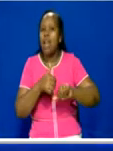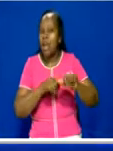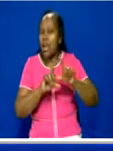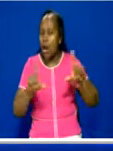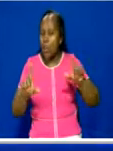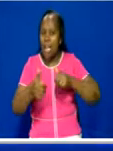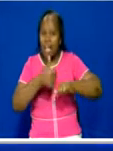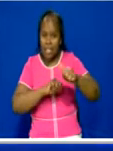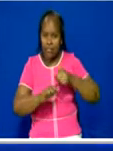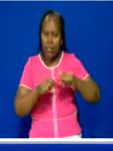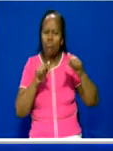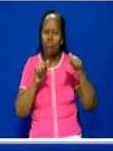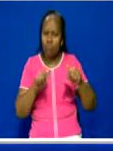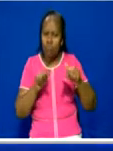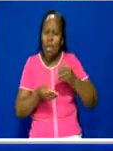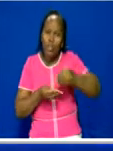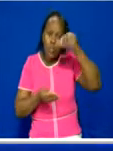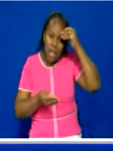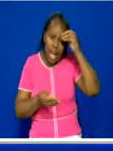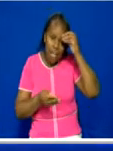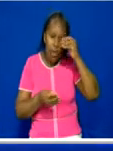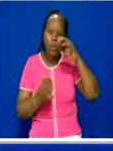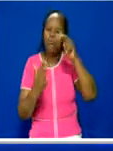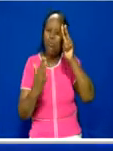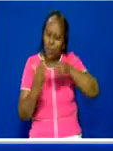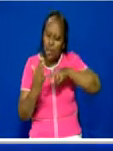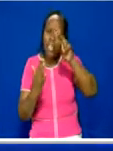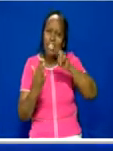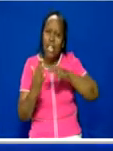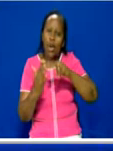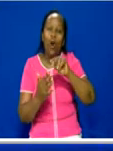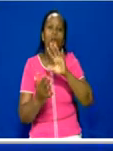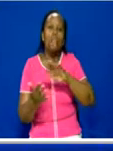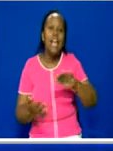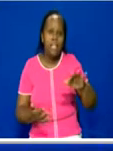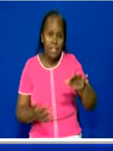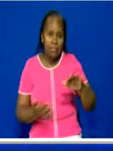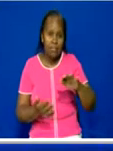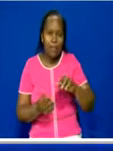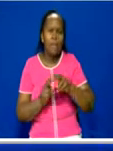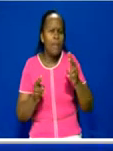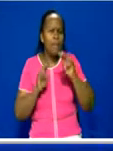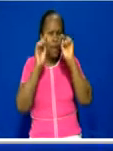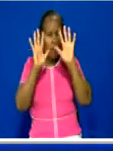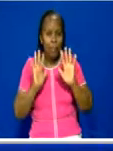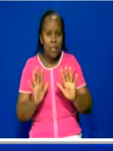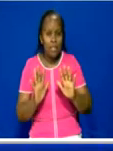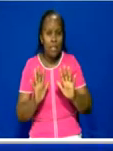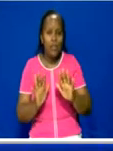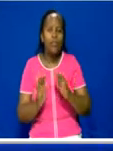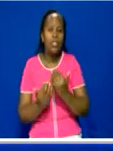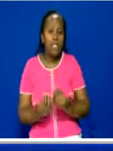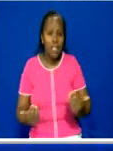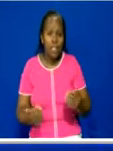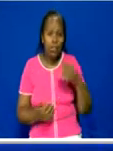activities, and today we are on the reading of letters. Again, very, very vital. Its importance cannot